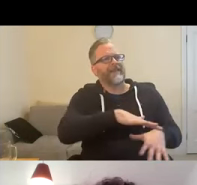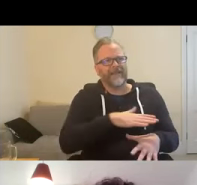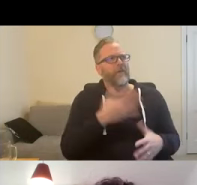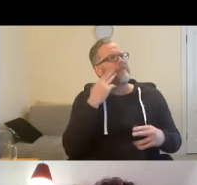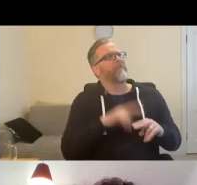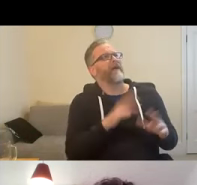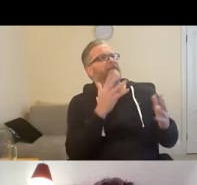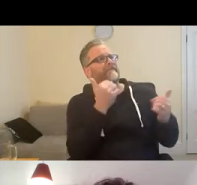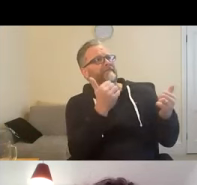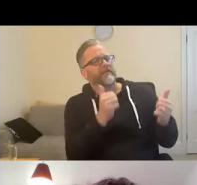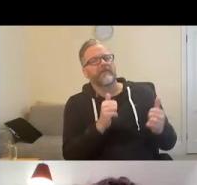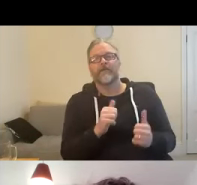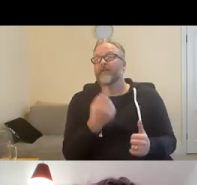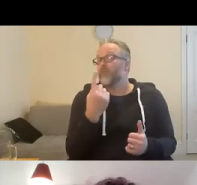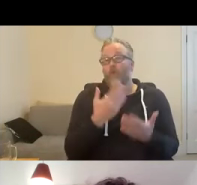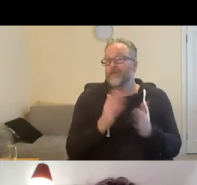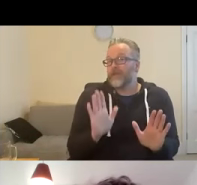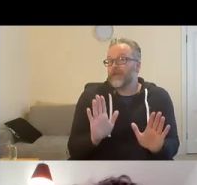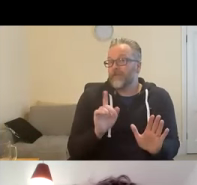parents. And that's just from one study.